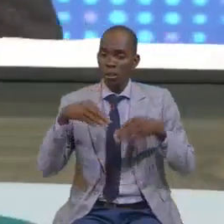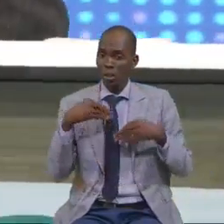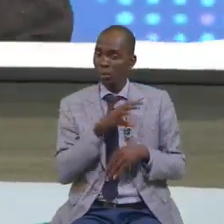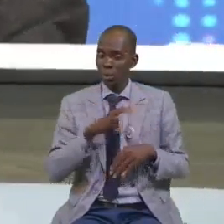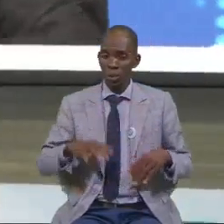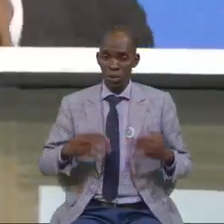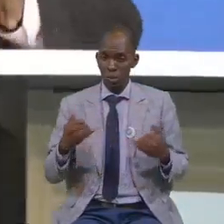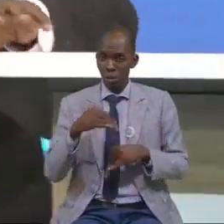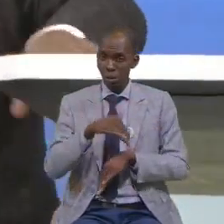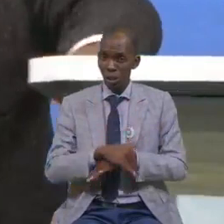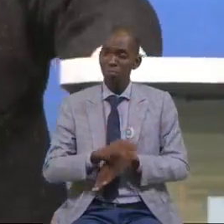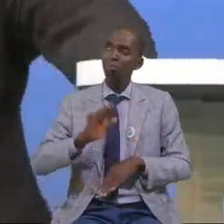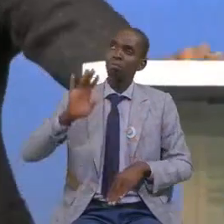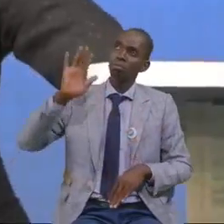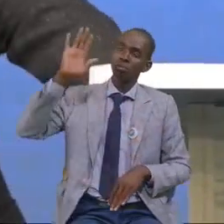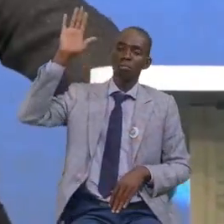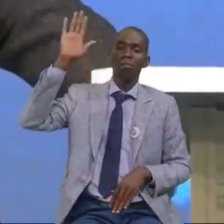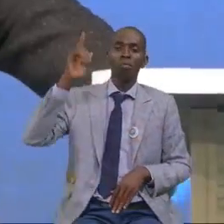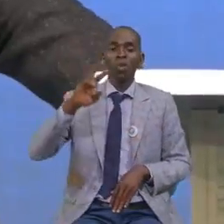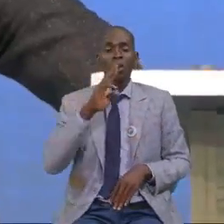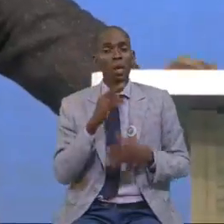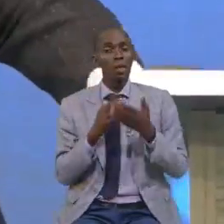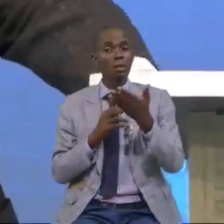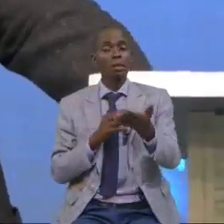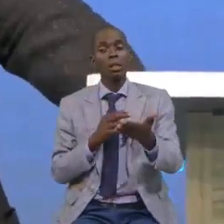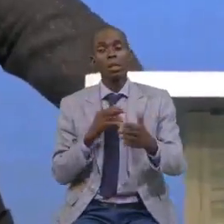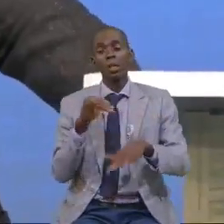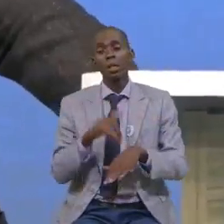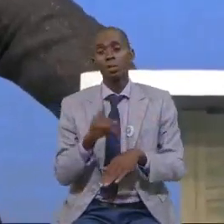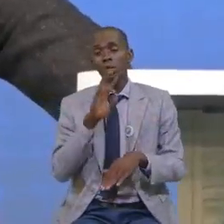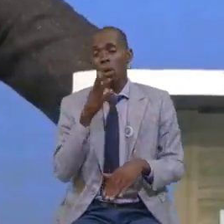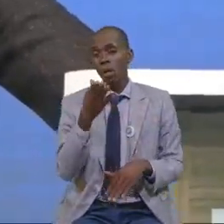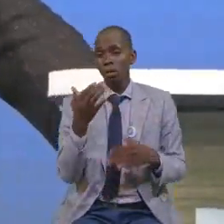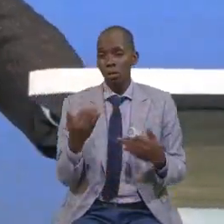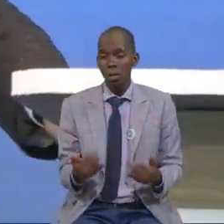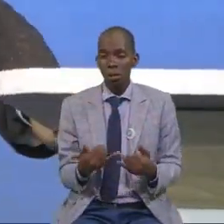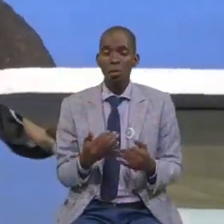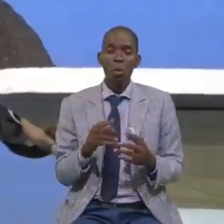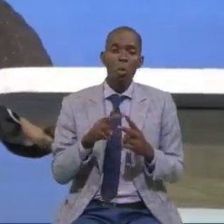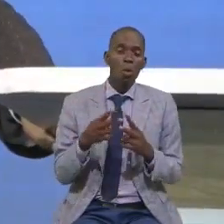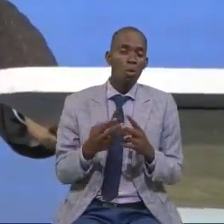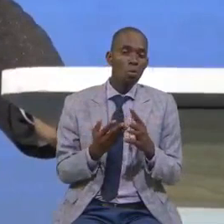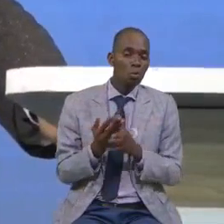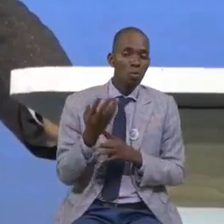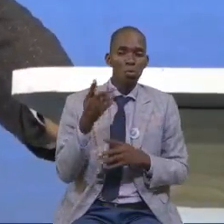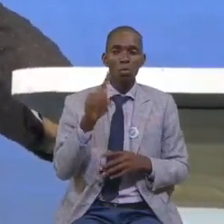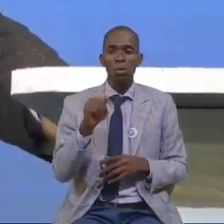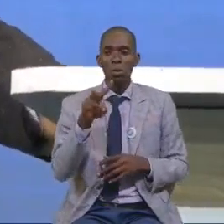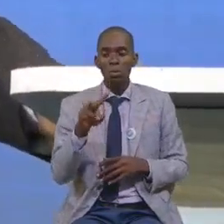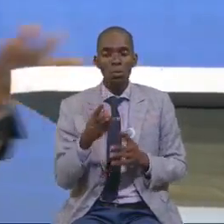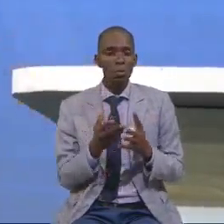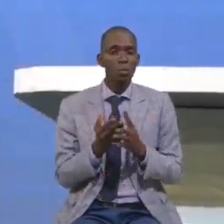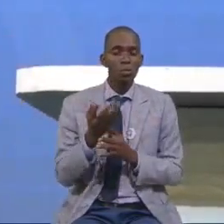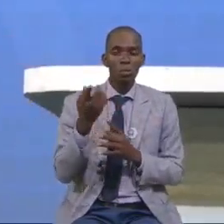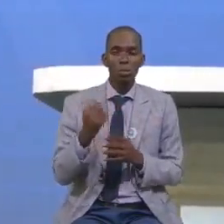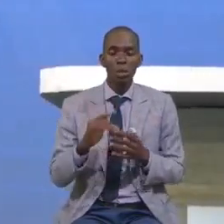Alpha location. You are there online. You're listening over the radio. You're listening over